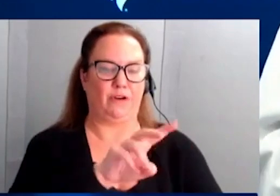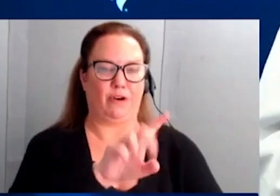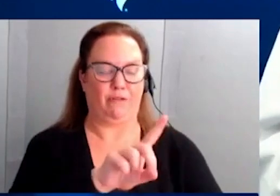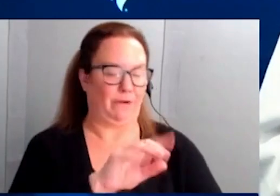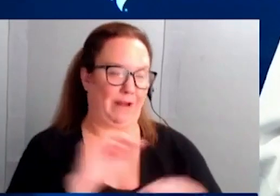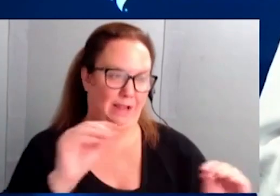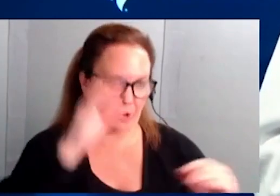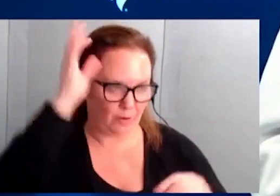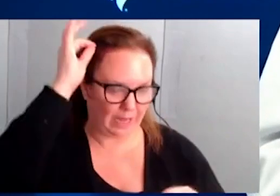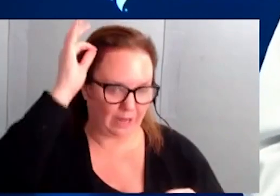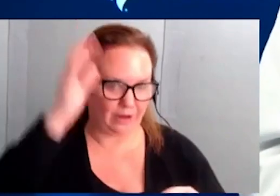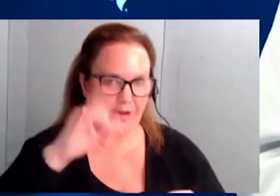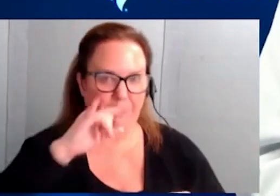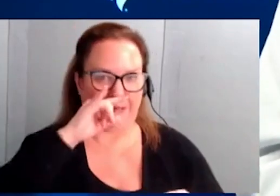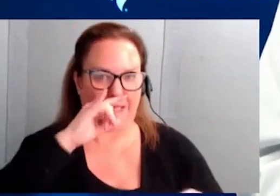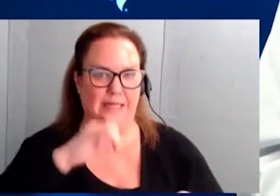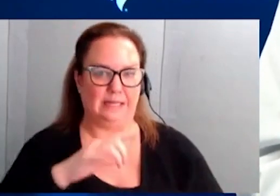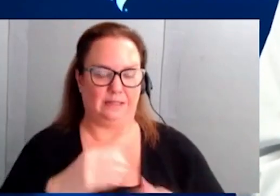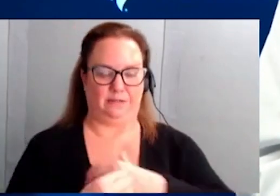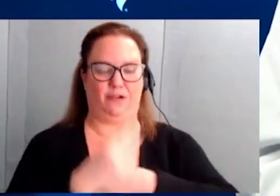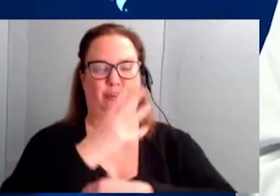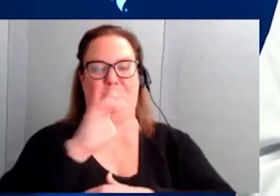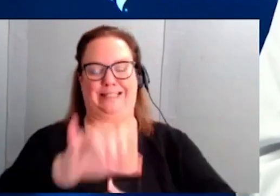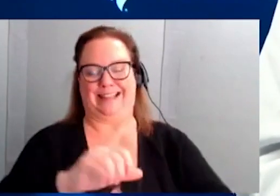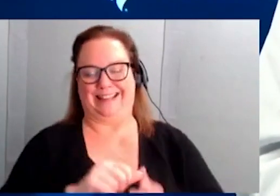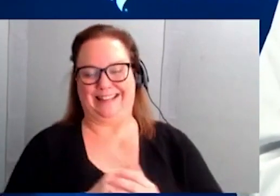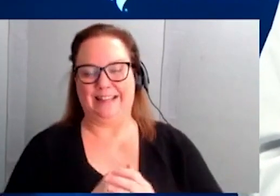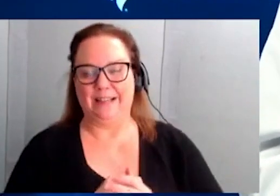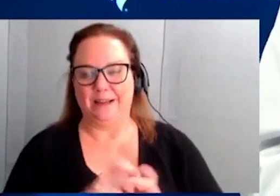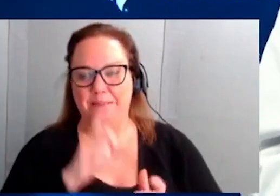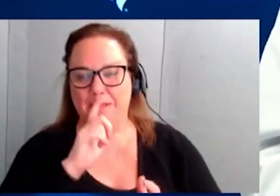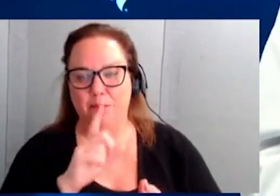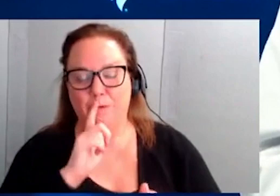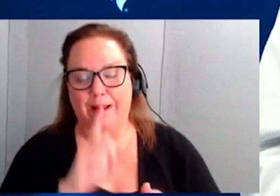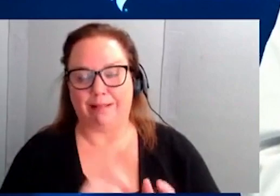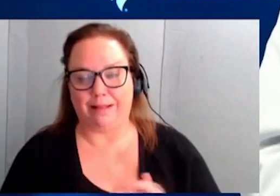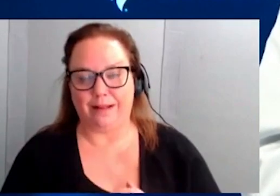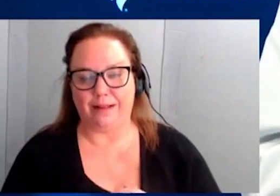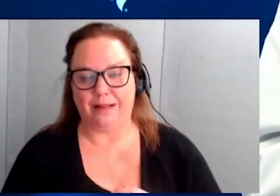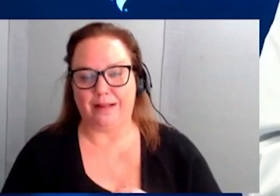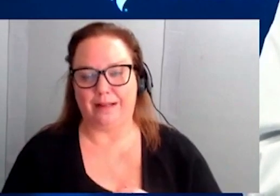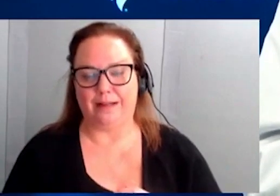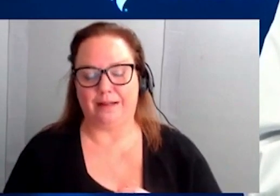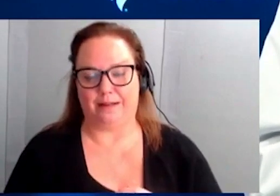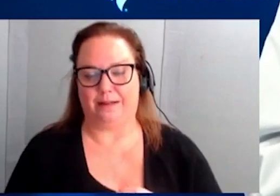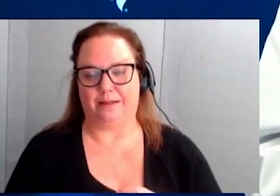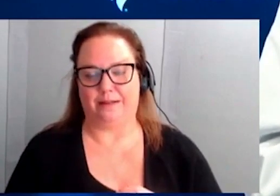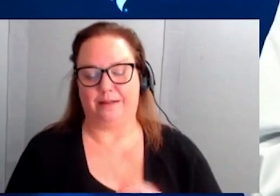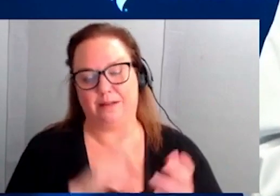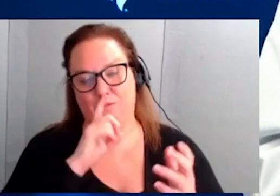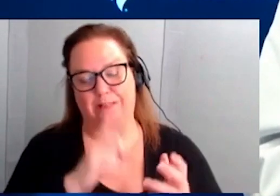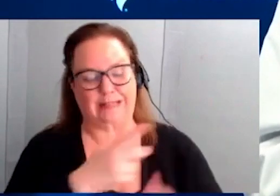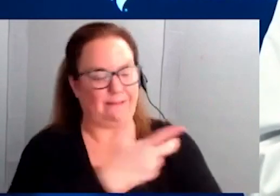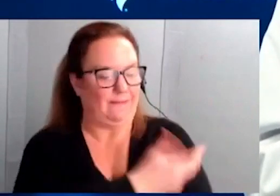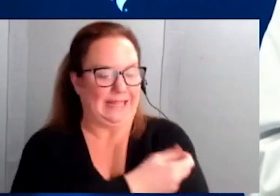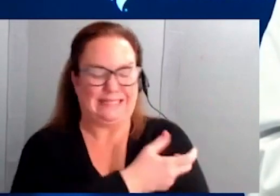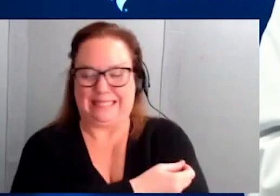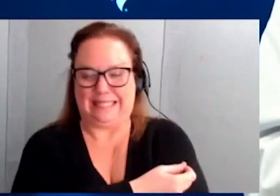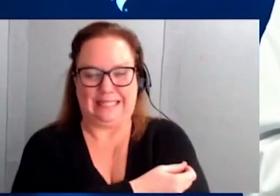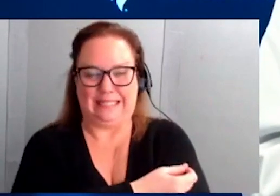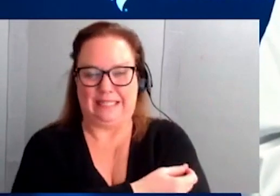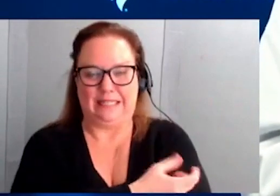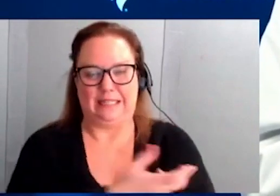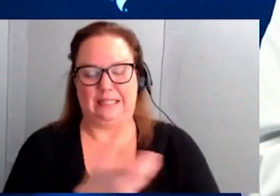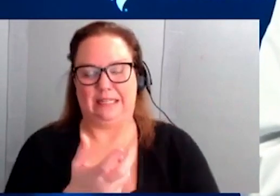My kids did that. But the reality is that the vaccination is